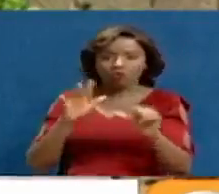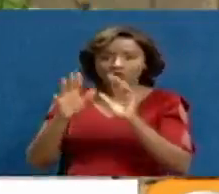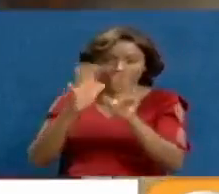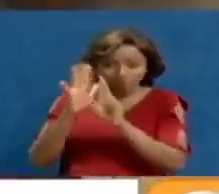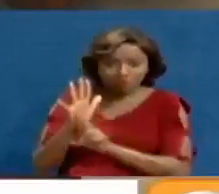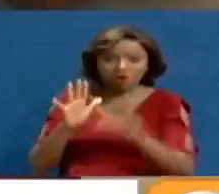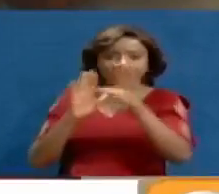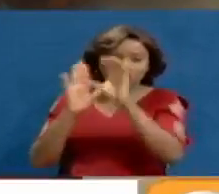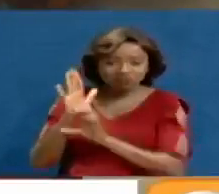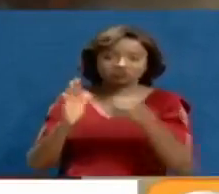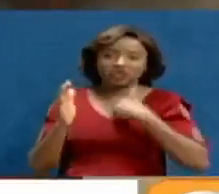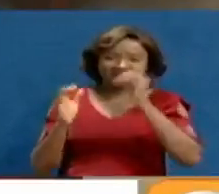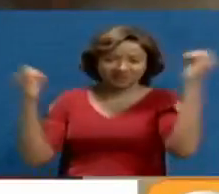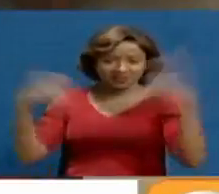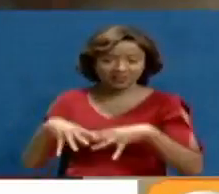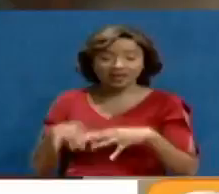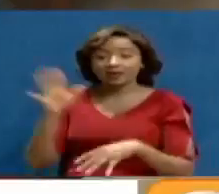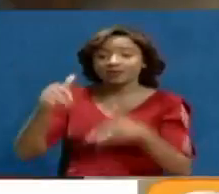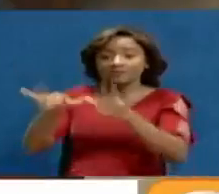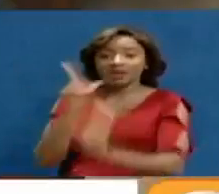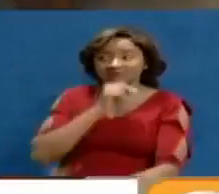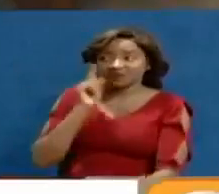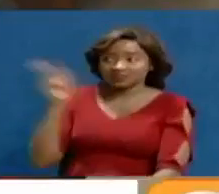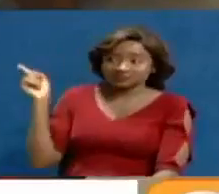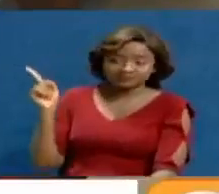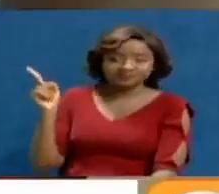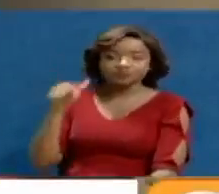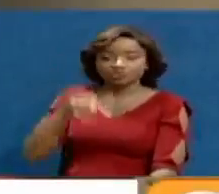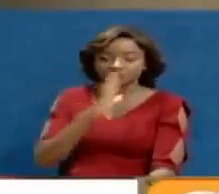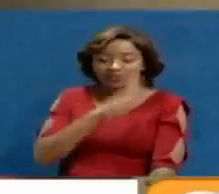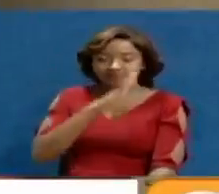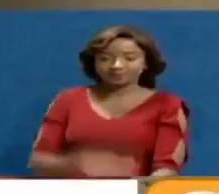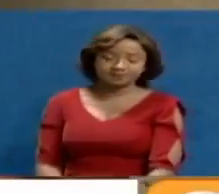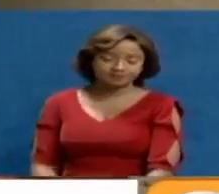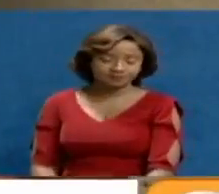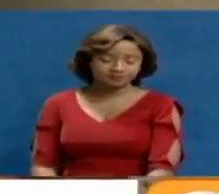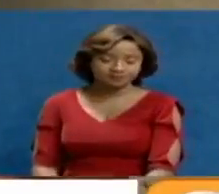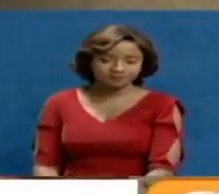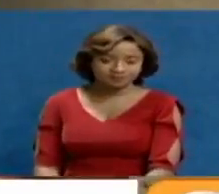constitution. Ramadan was laid to rest at Kariokor Muslim Cemetery earlier today.